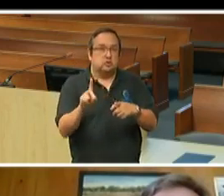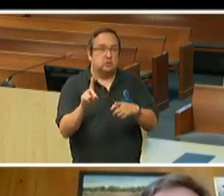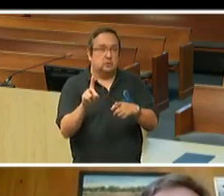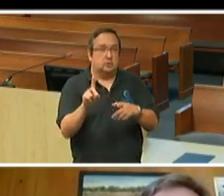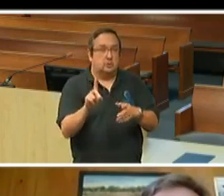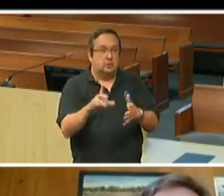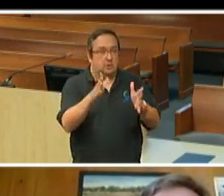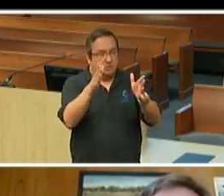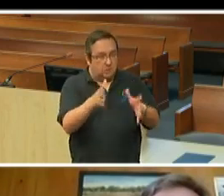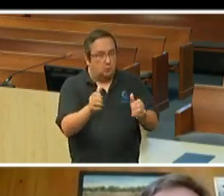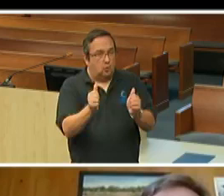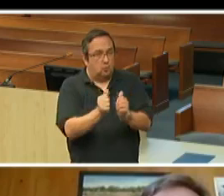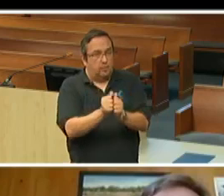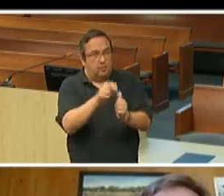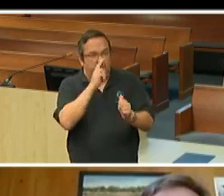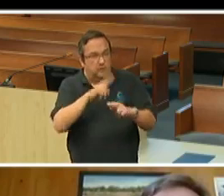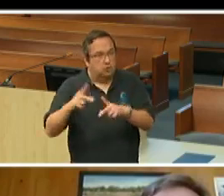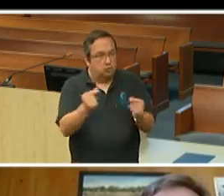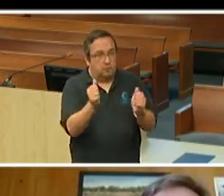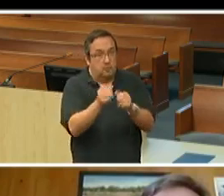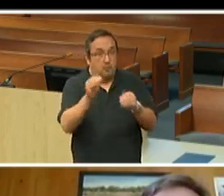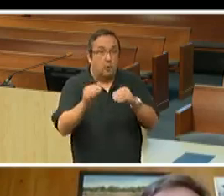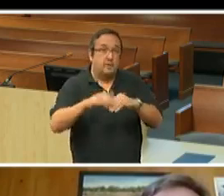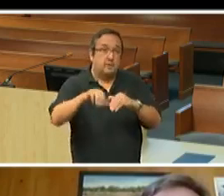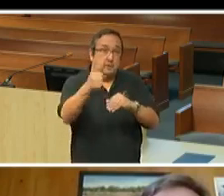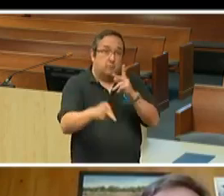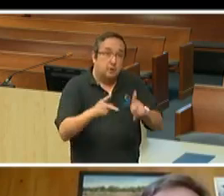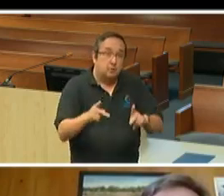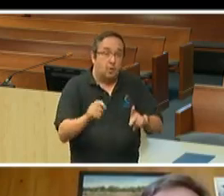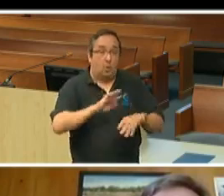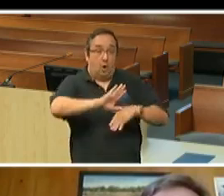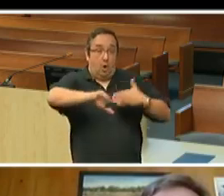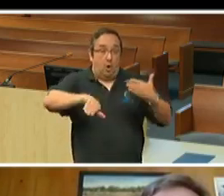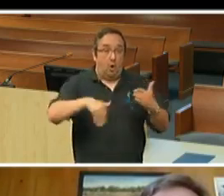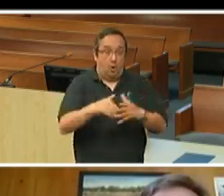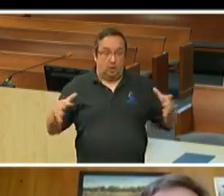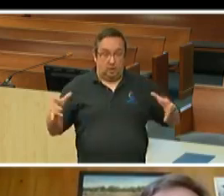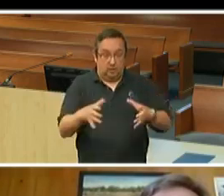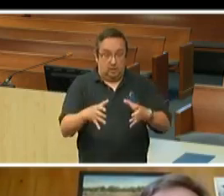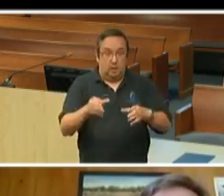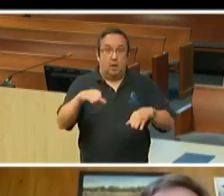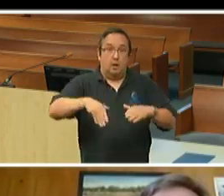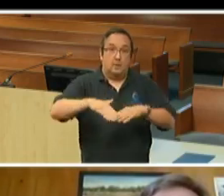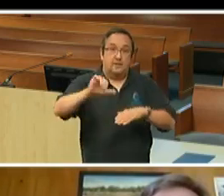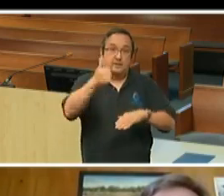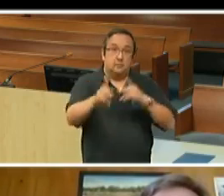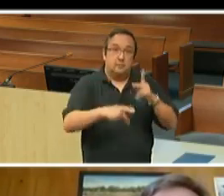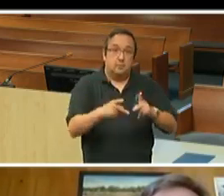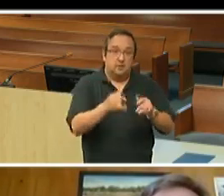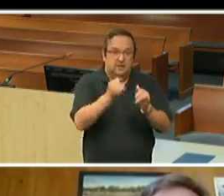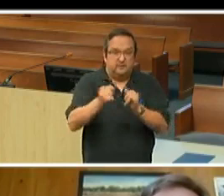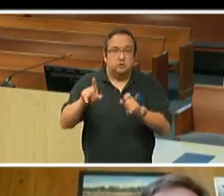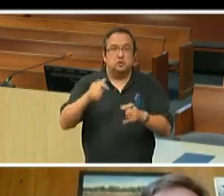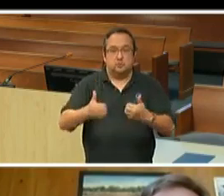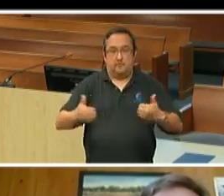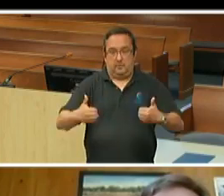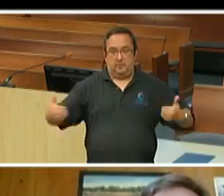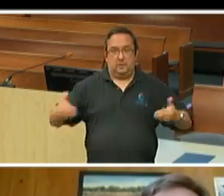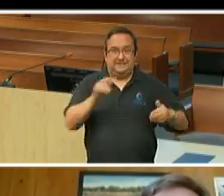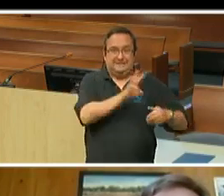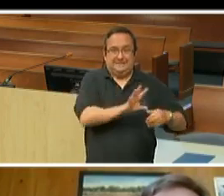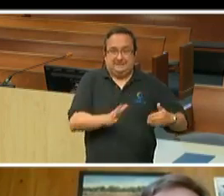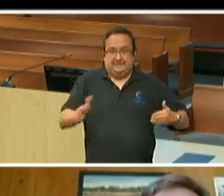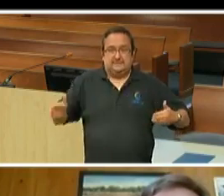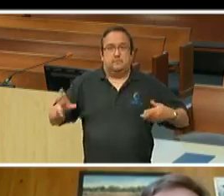or recreational gatherings of more than 10 people. For all gatherings of fewer than 10 people, individuals should practice social